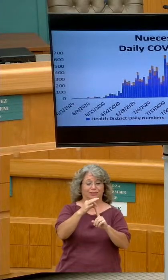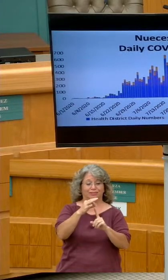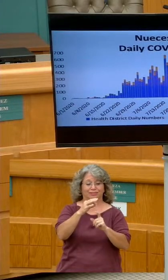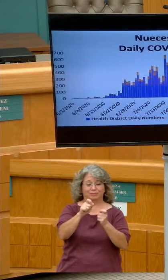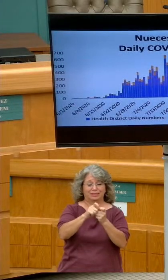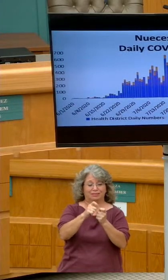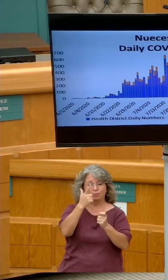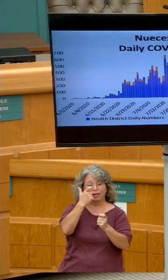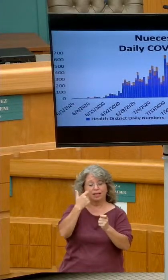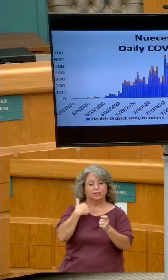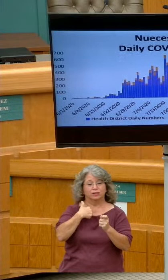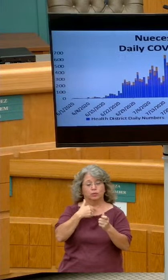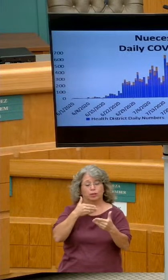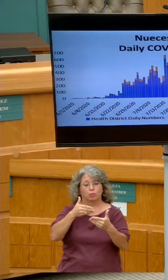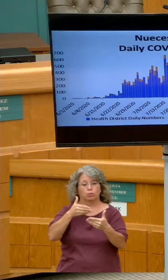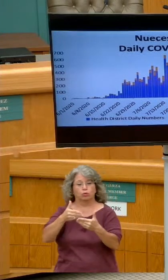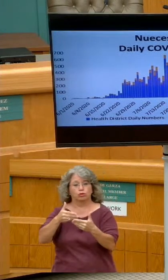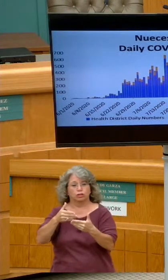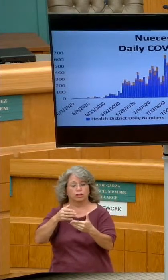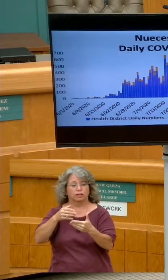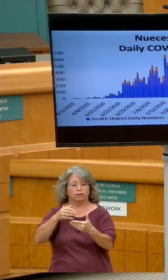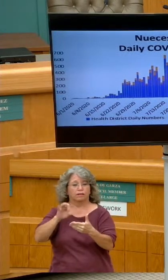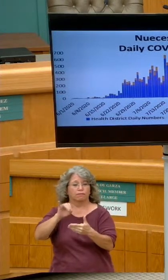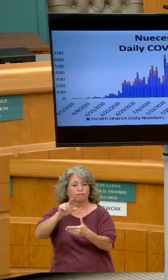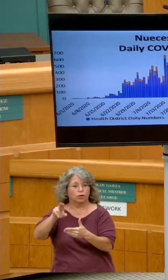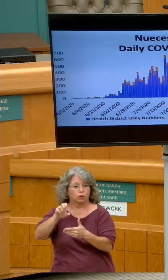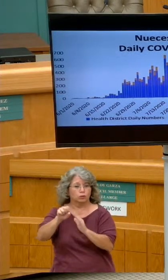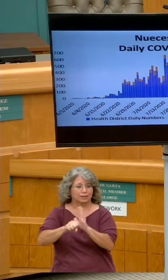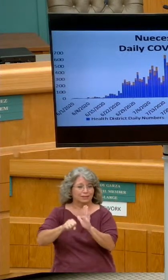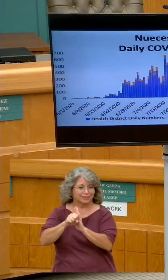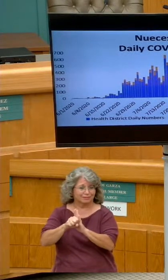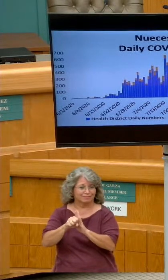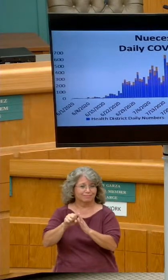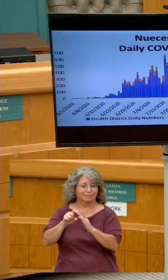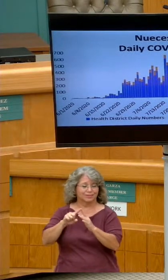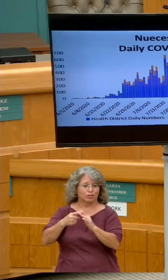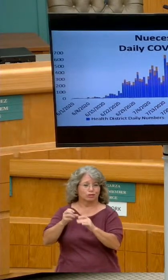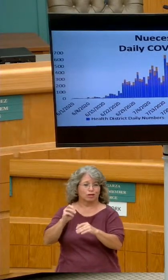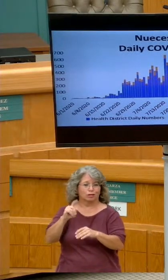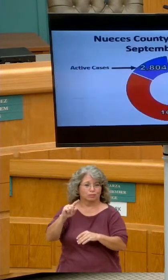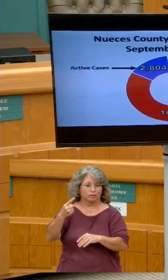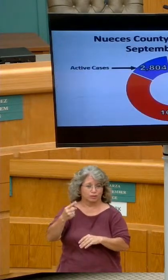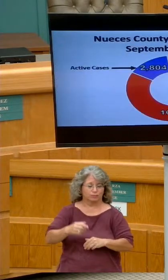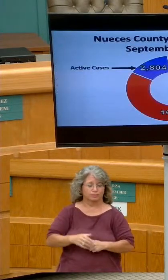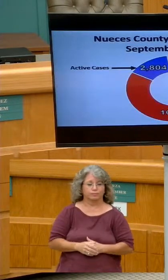flu, which starts October 1st. Next slide.